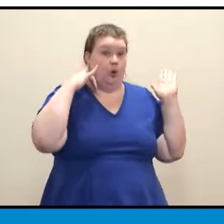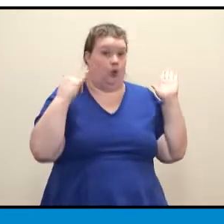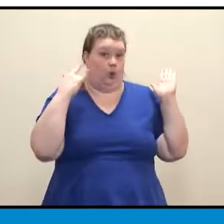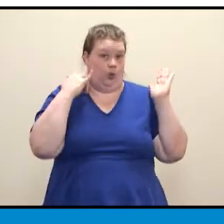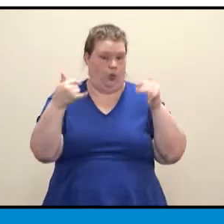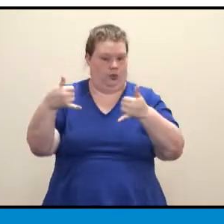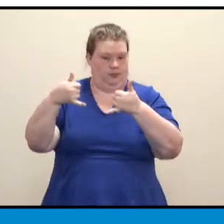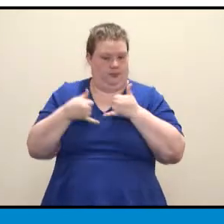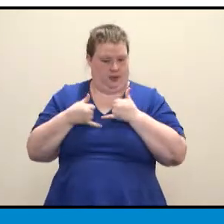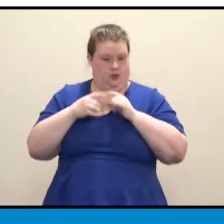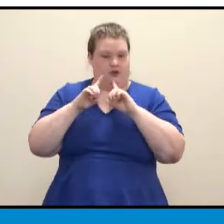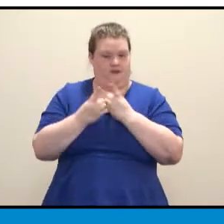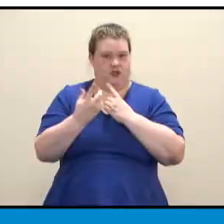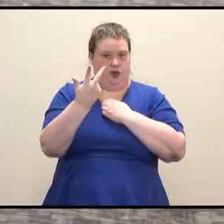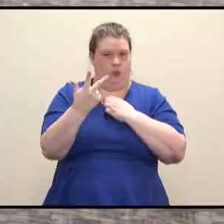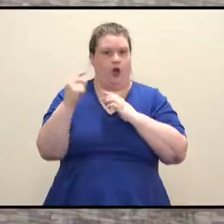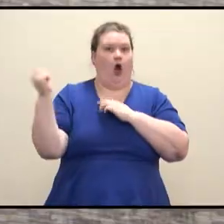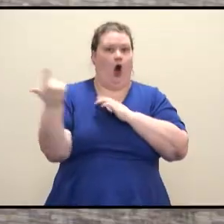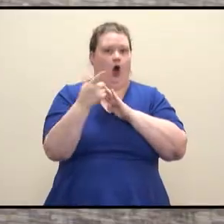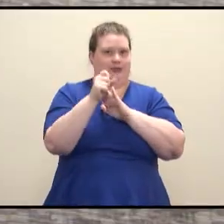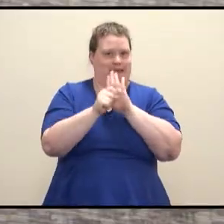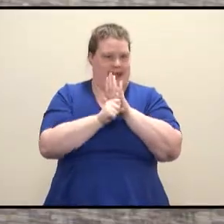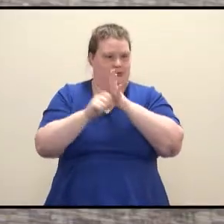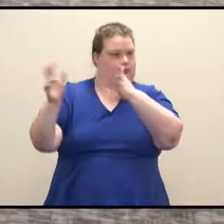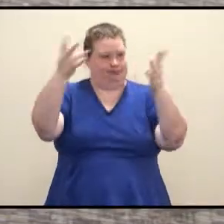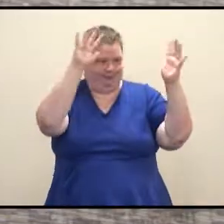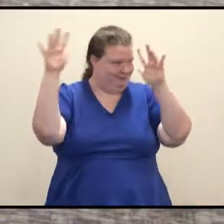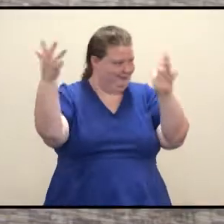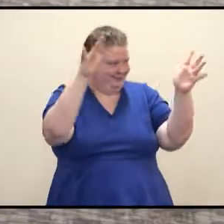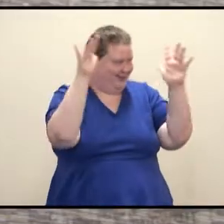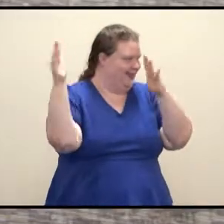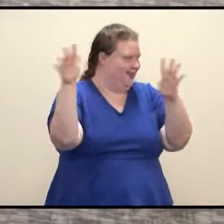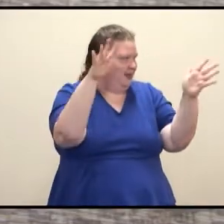in Division III All-State.